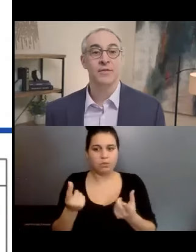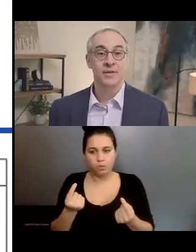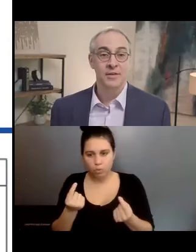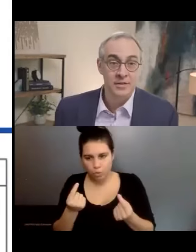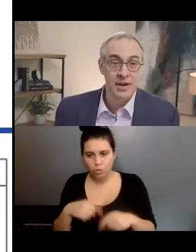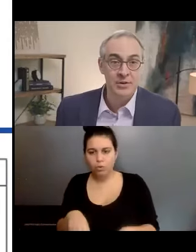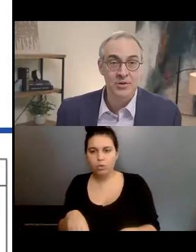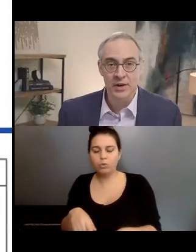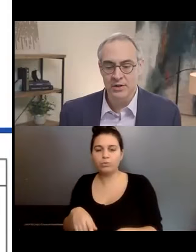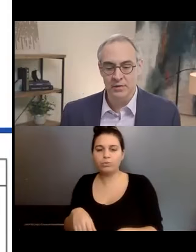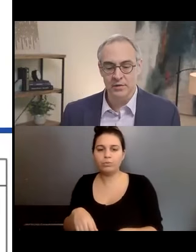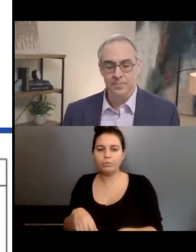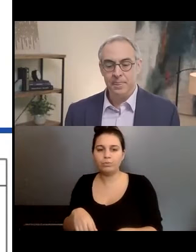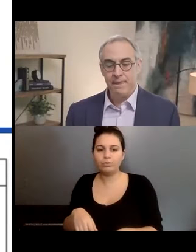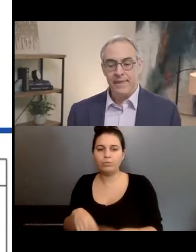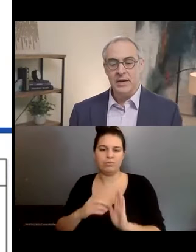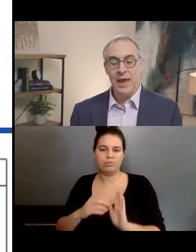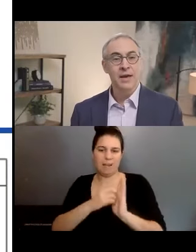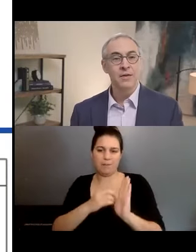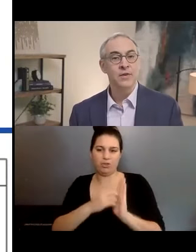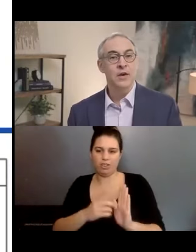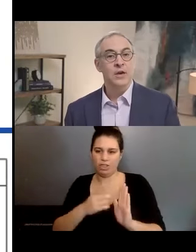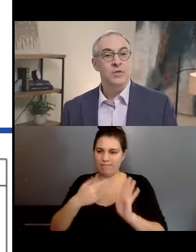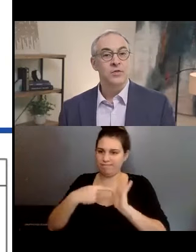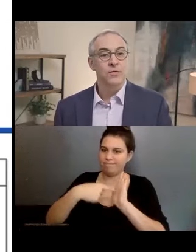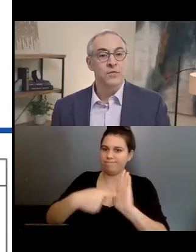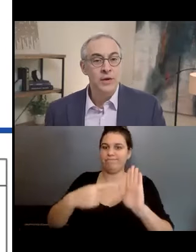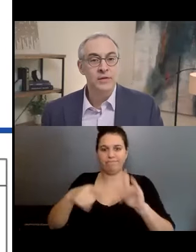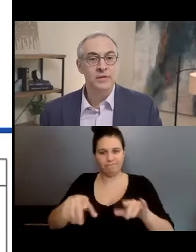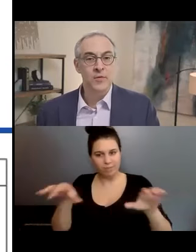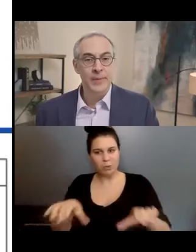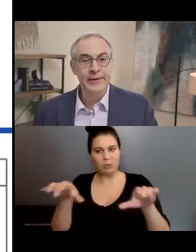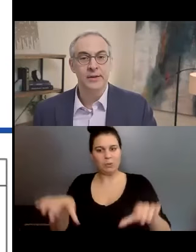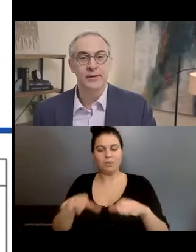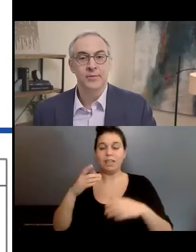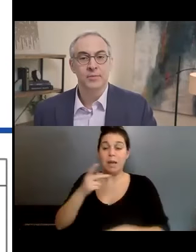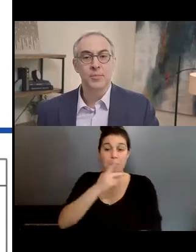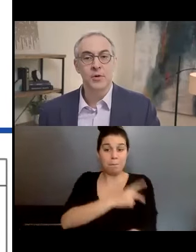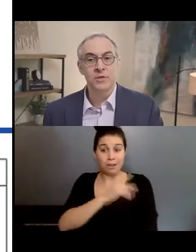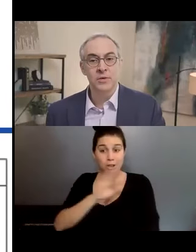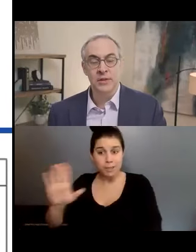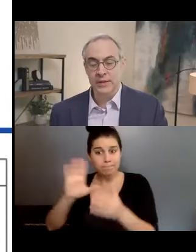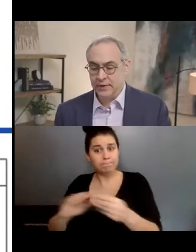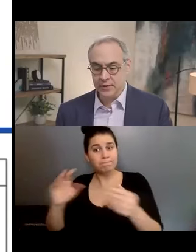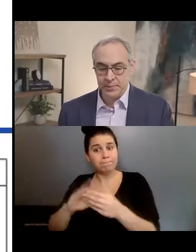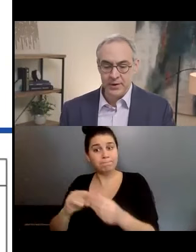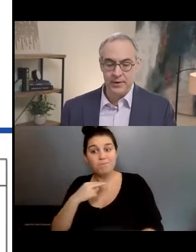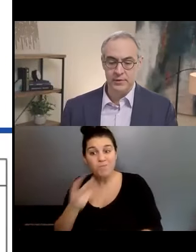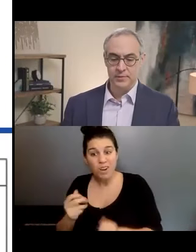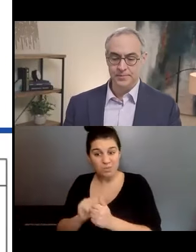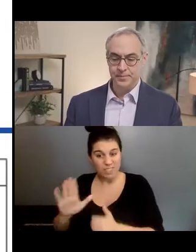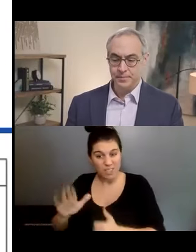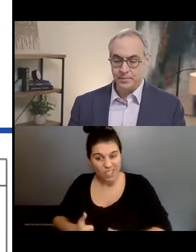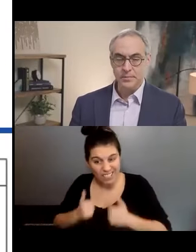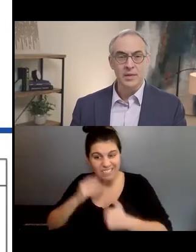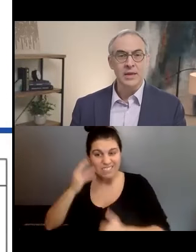have demonstrations, to have the voice of a patient, a person with lived